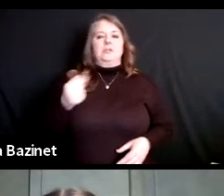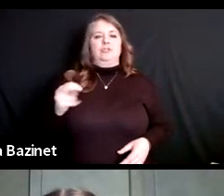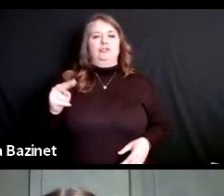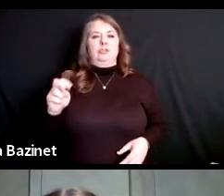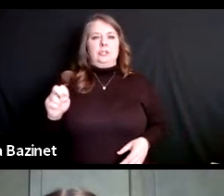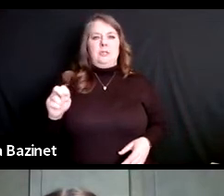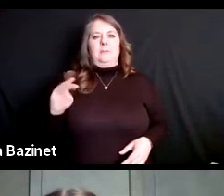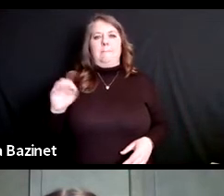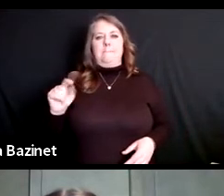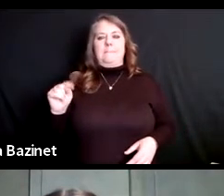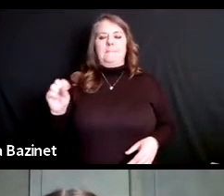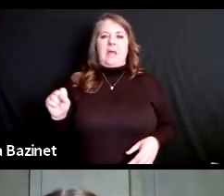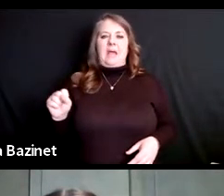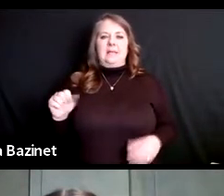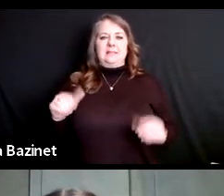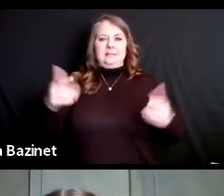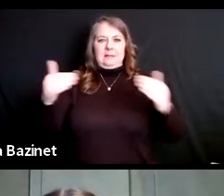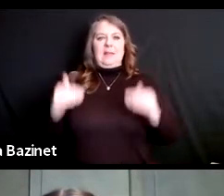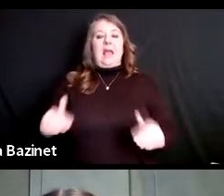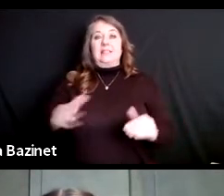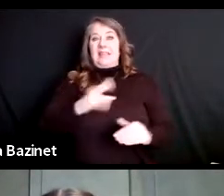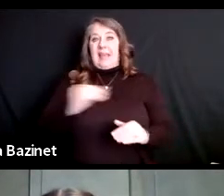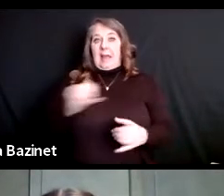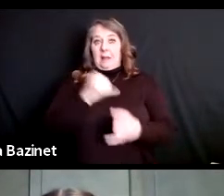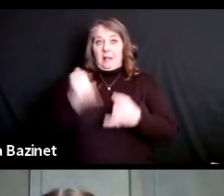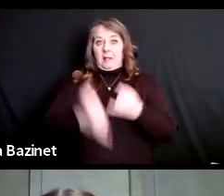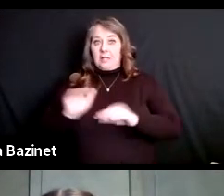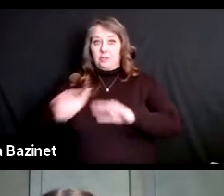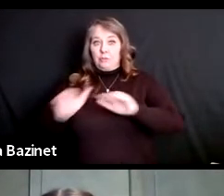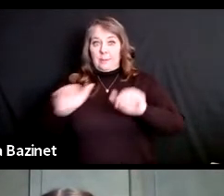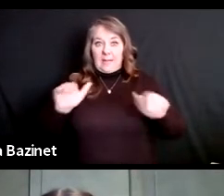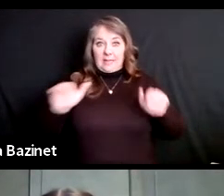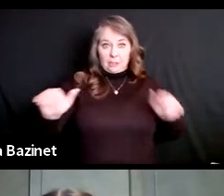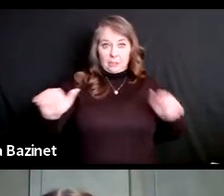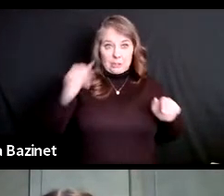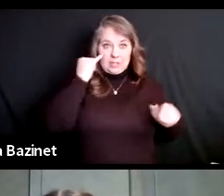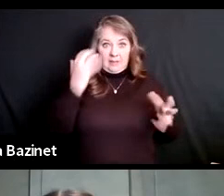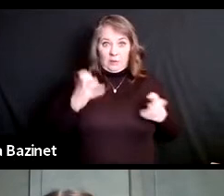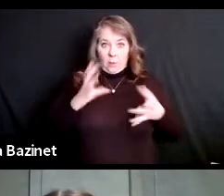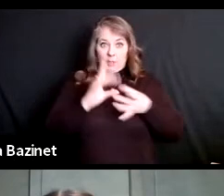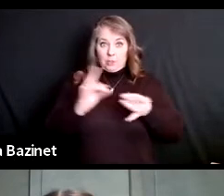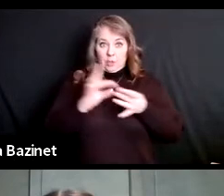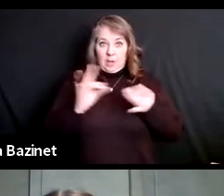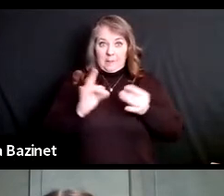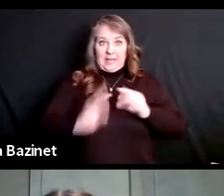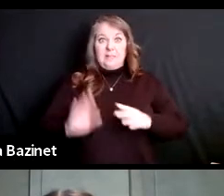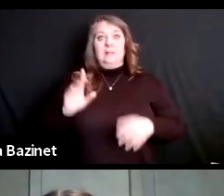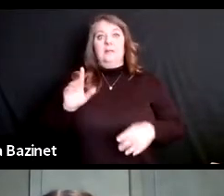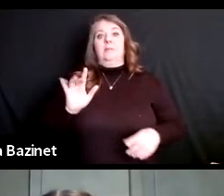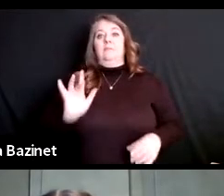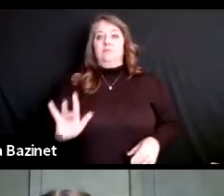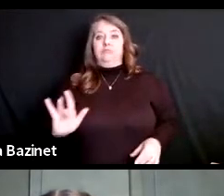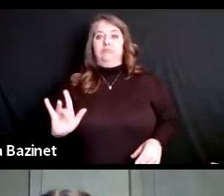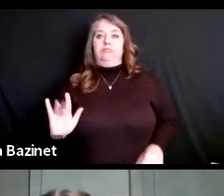next. One final reminder, if you'd like to make a comment, please raise your digital hand.